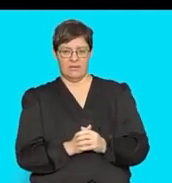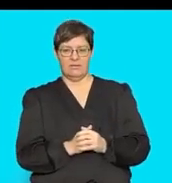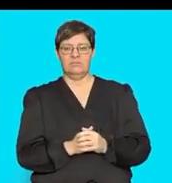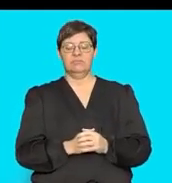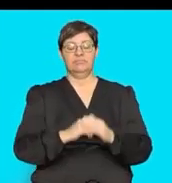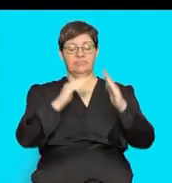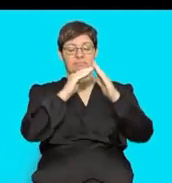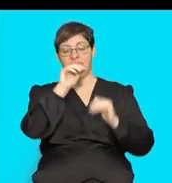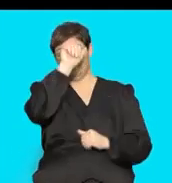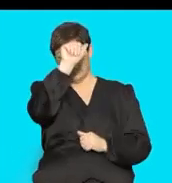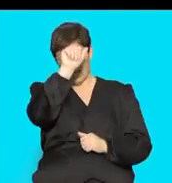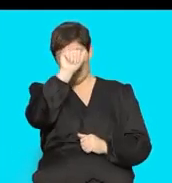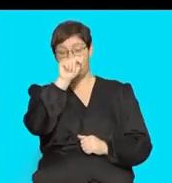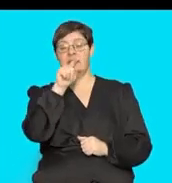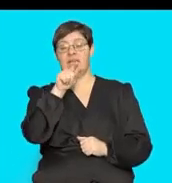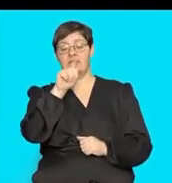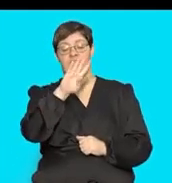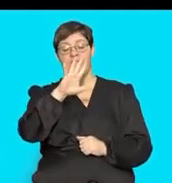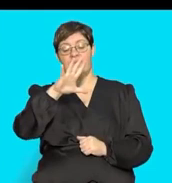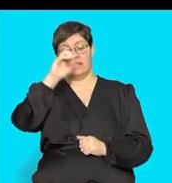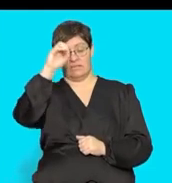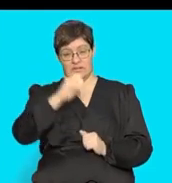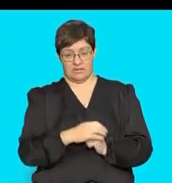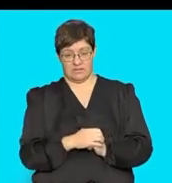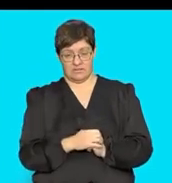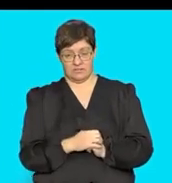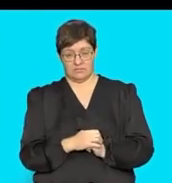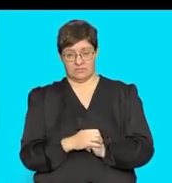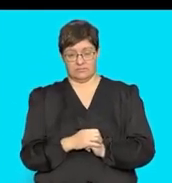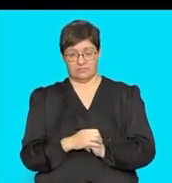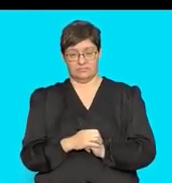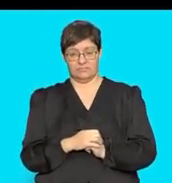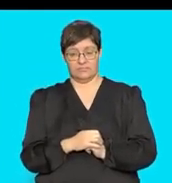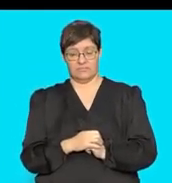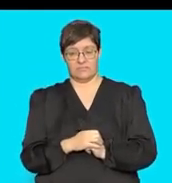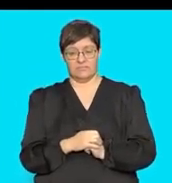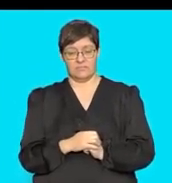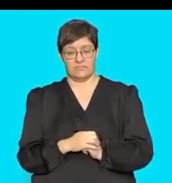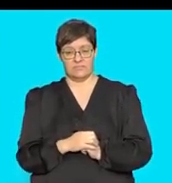and we're given the angle A is 45 degrees, which is this angle here.